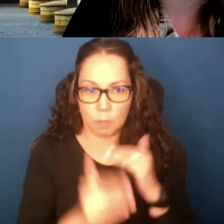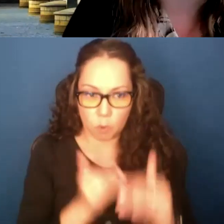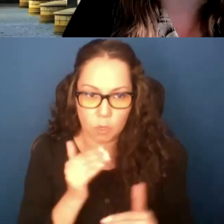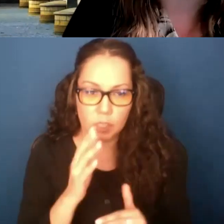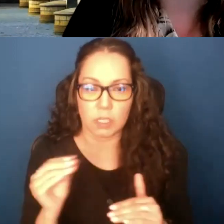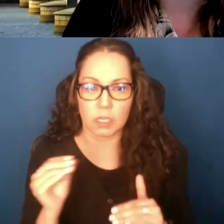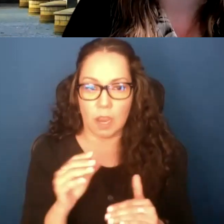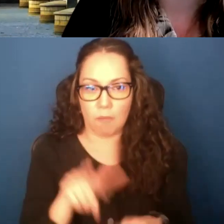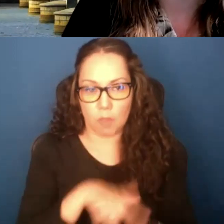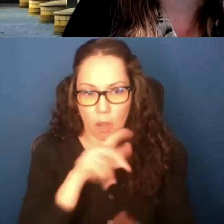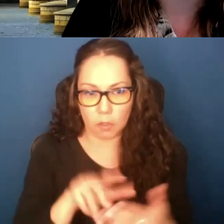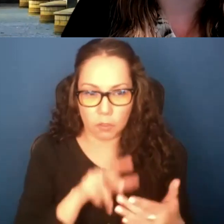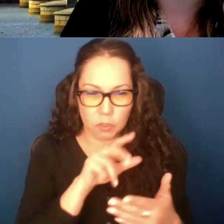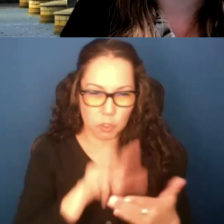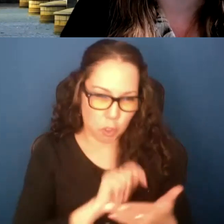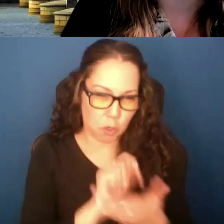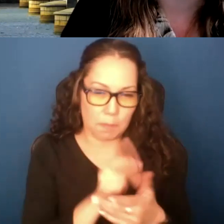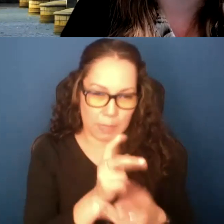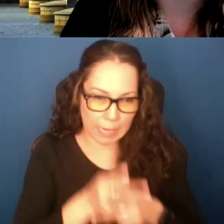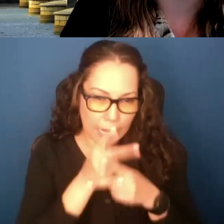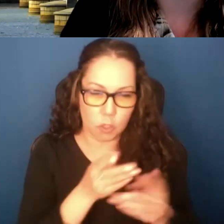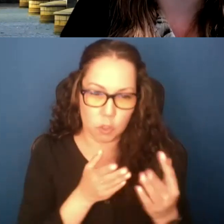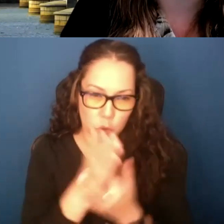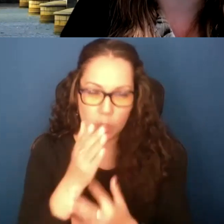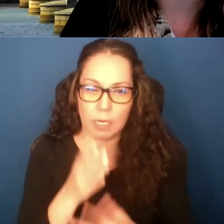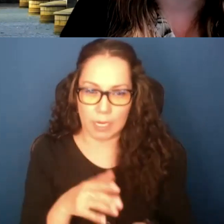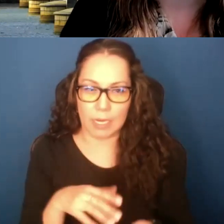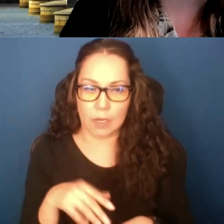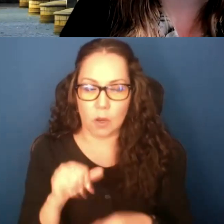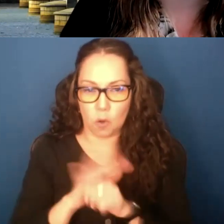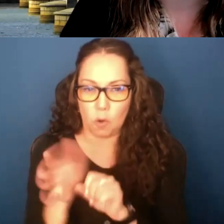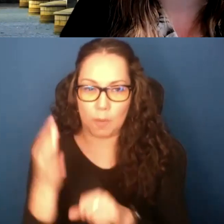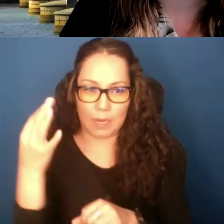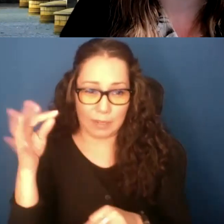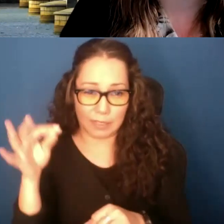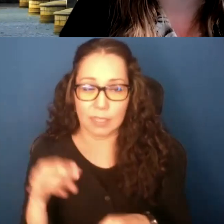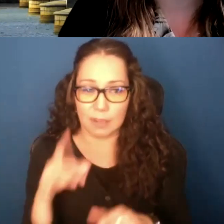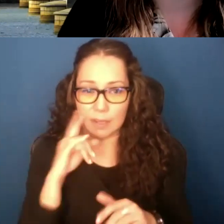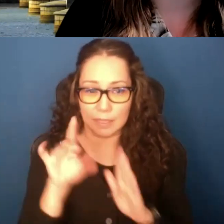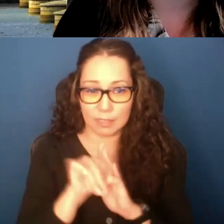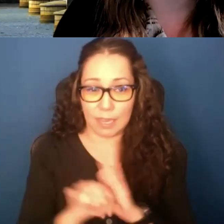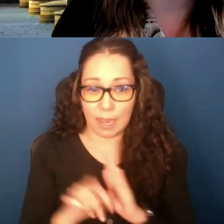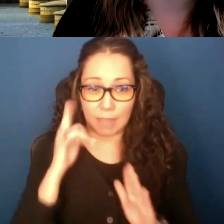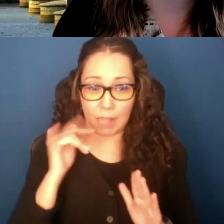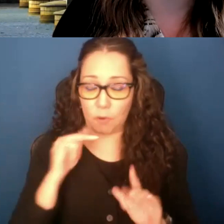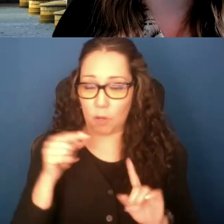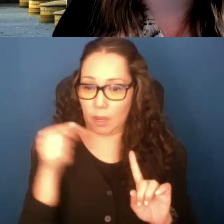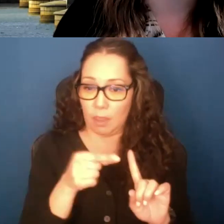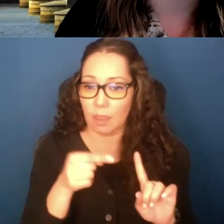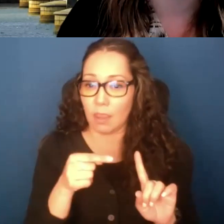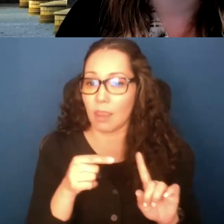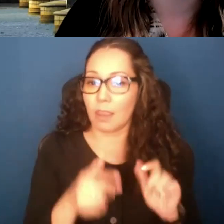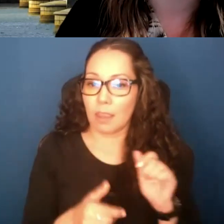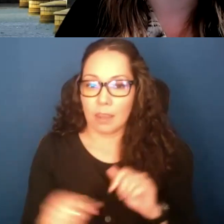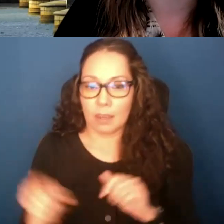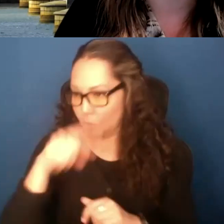-term care visitation policies during COVID-19 in the state of California. Now, I imagine most folks that have